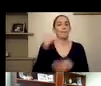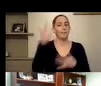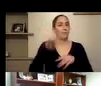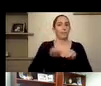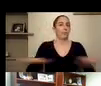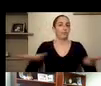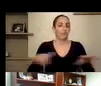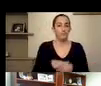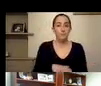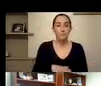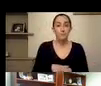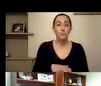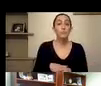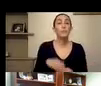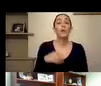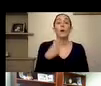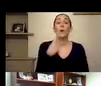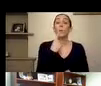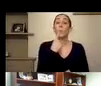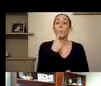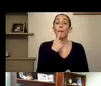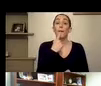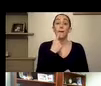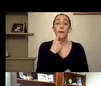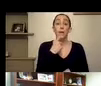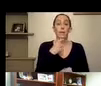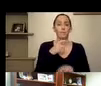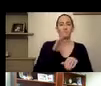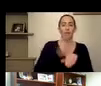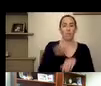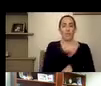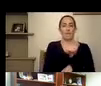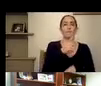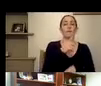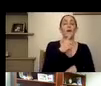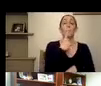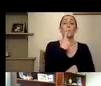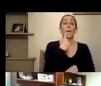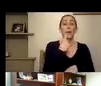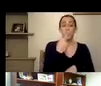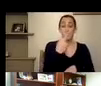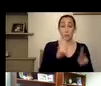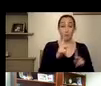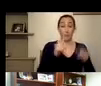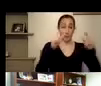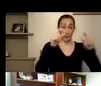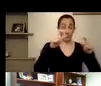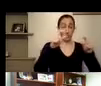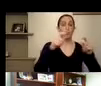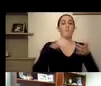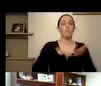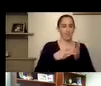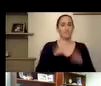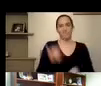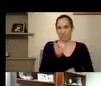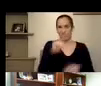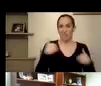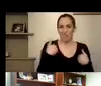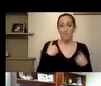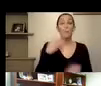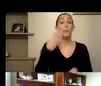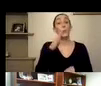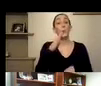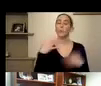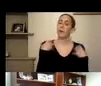red here are people who are infected that are in a community. Everybody in blue are those that are healthy, they've never been infected, and they have